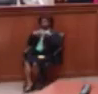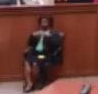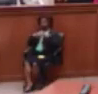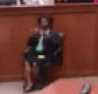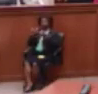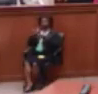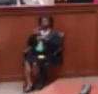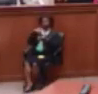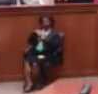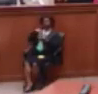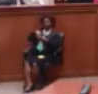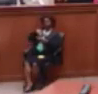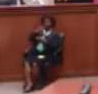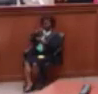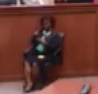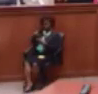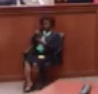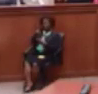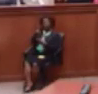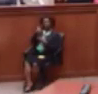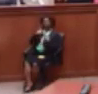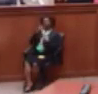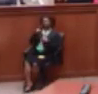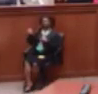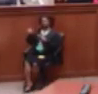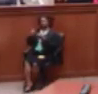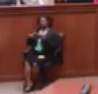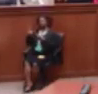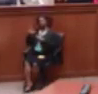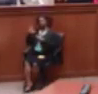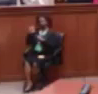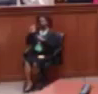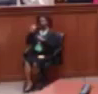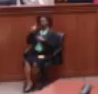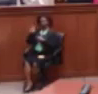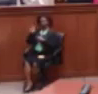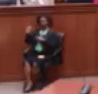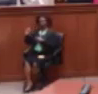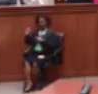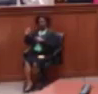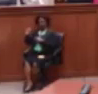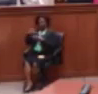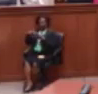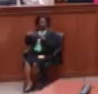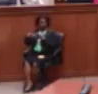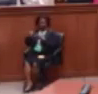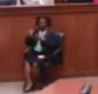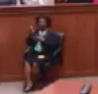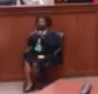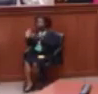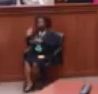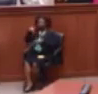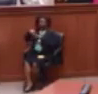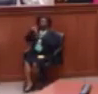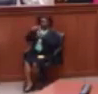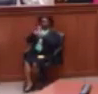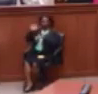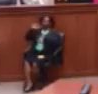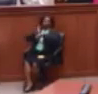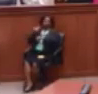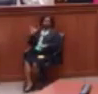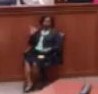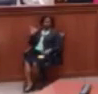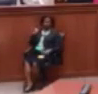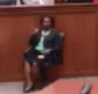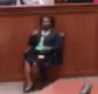high school and then having that transition straight into an LCTCS campus somewhere across the state. So the request has been, since we're